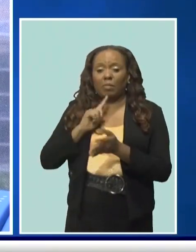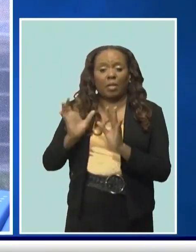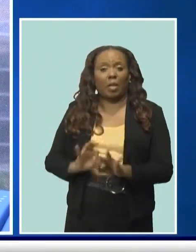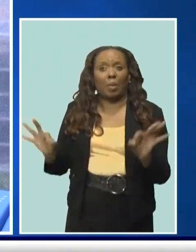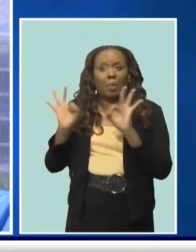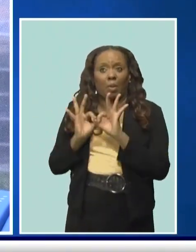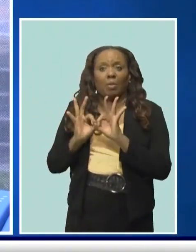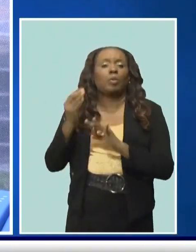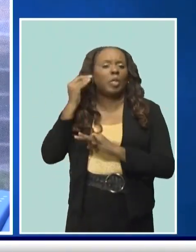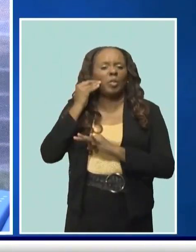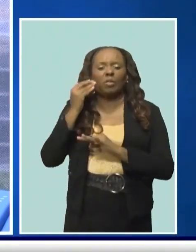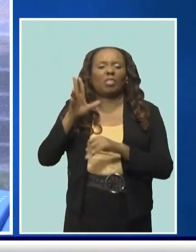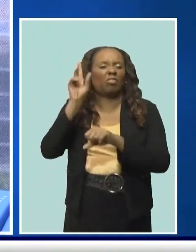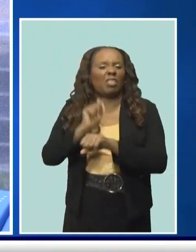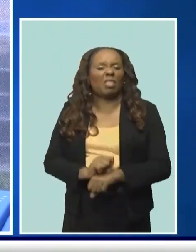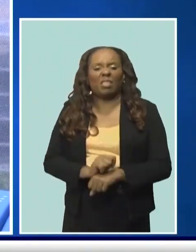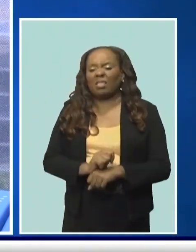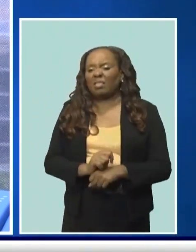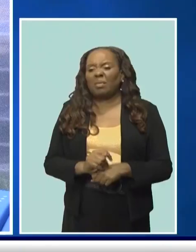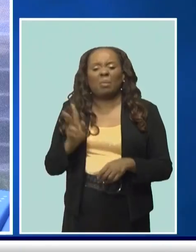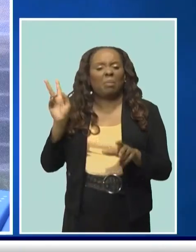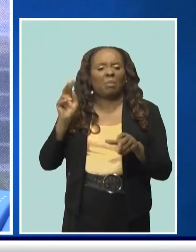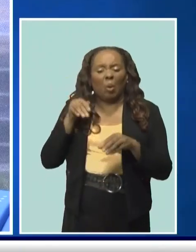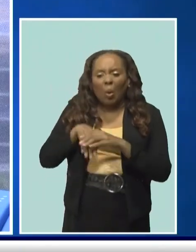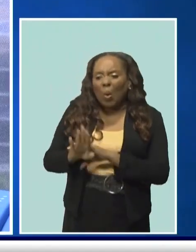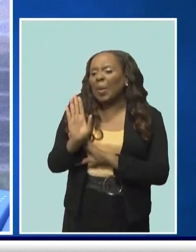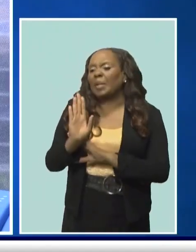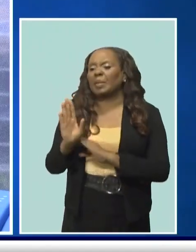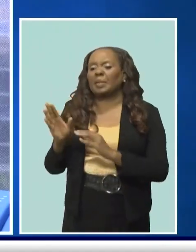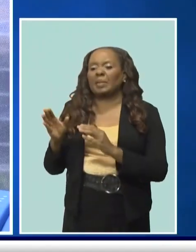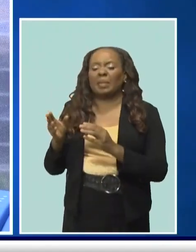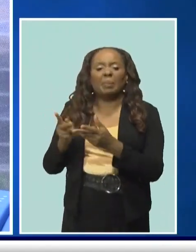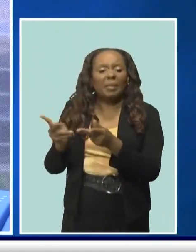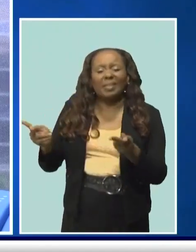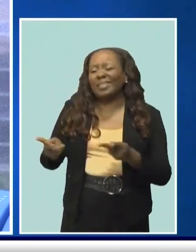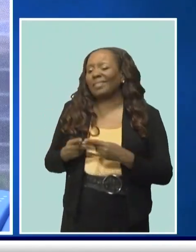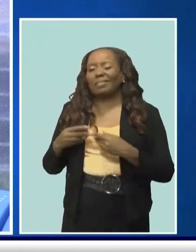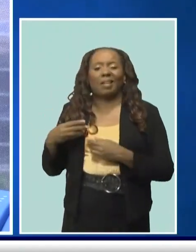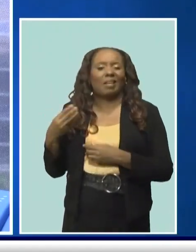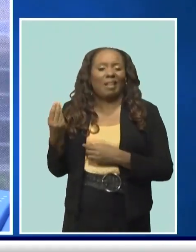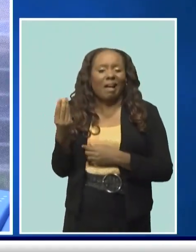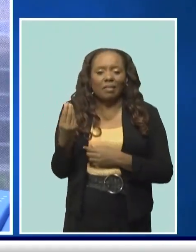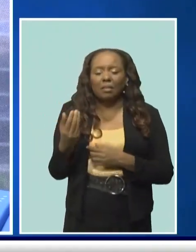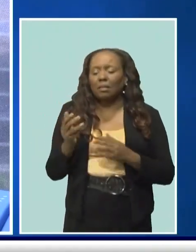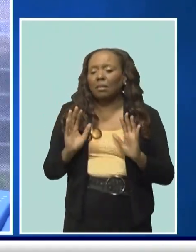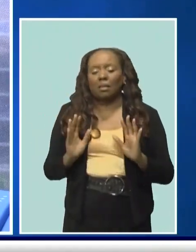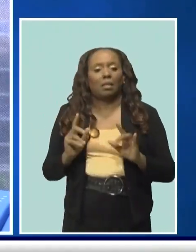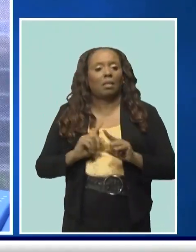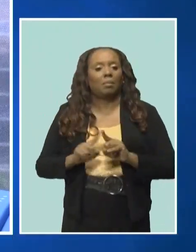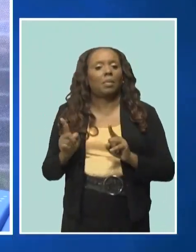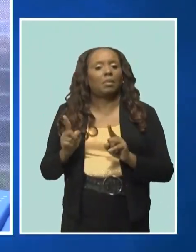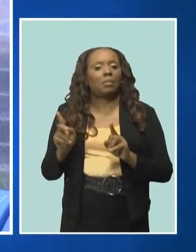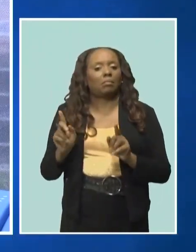that traditional box offices would have a lot of cash operations, but we've noticed a